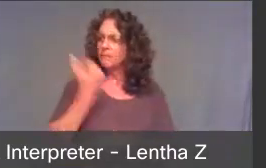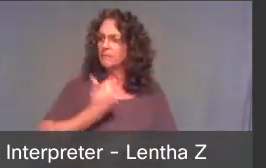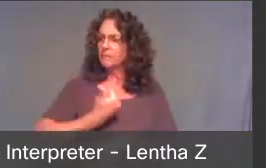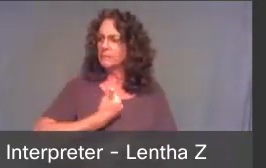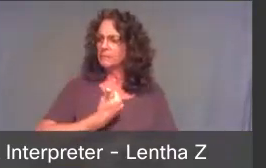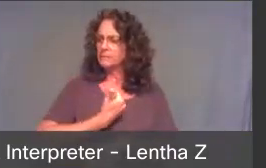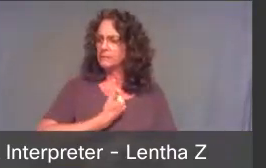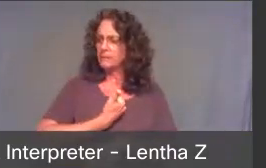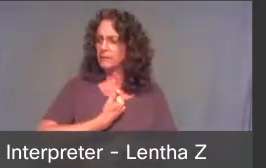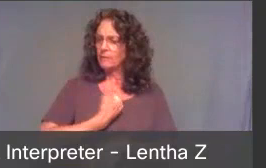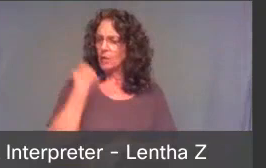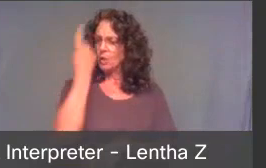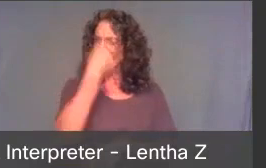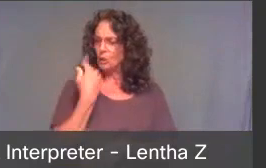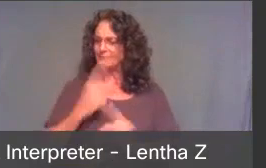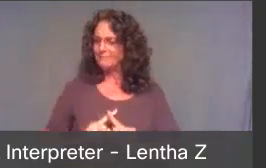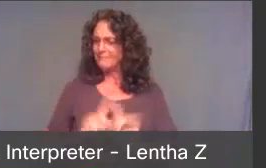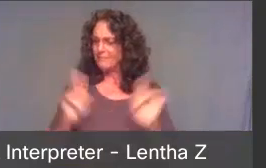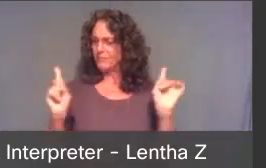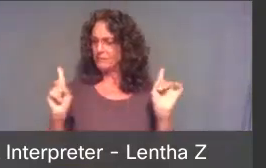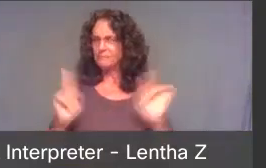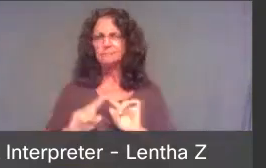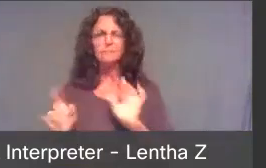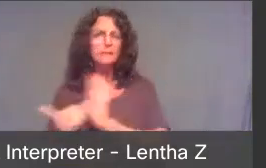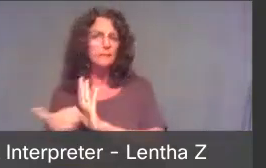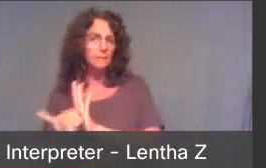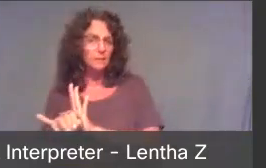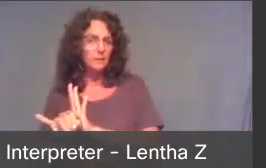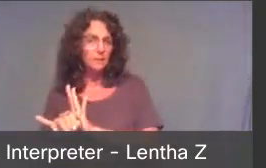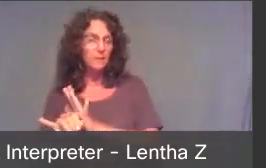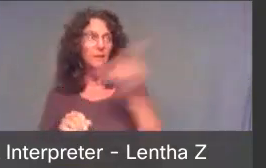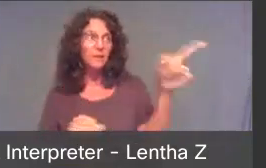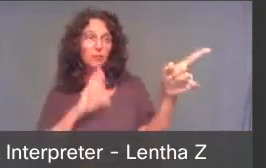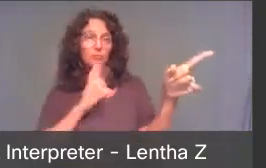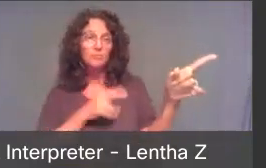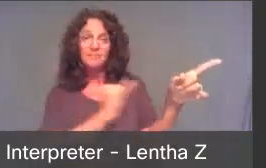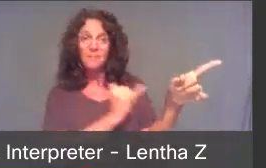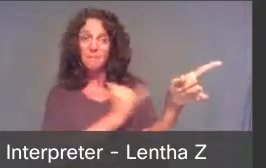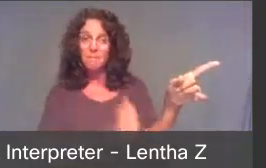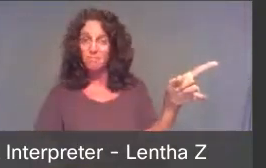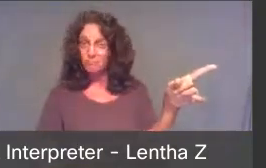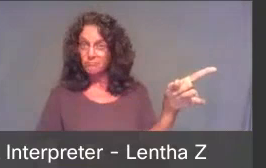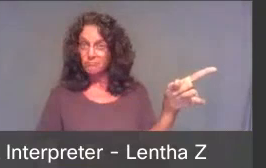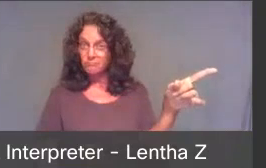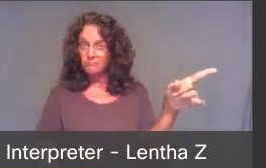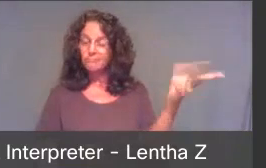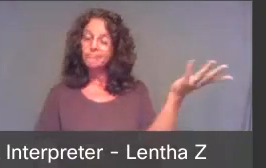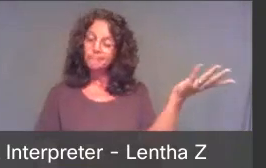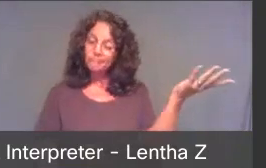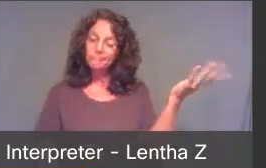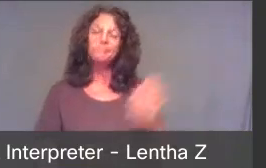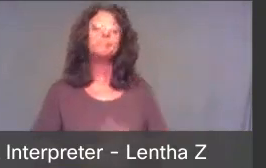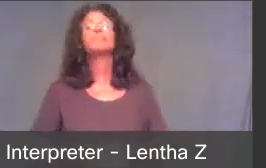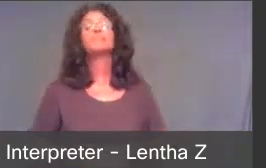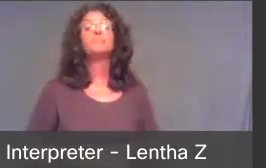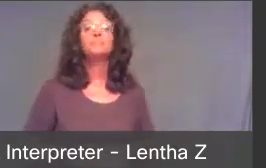different constellation of identities, would I have had that same response? So there's one example where I